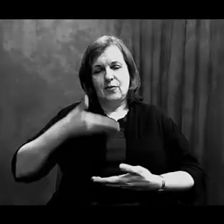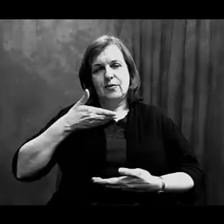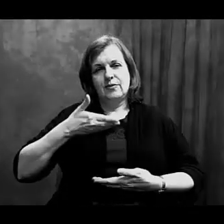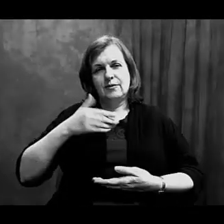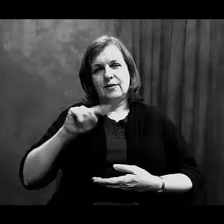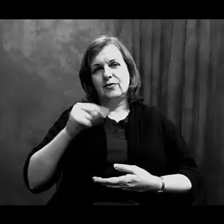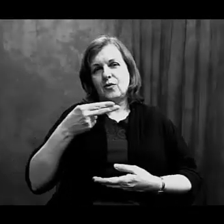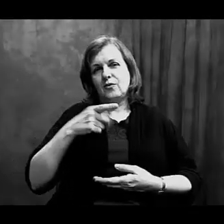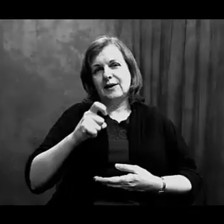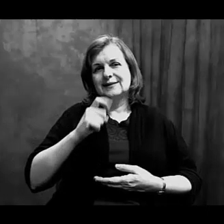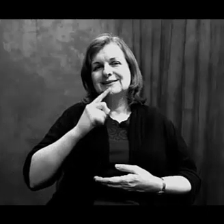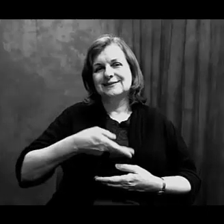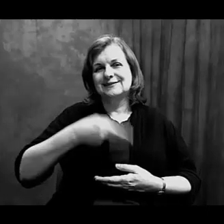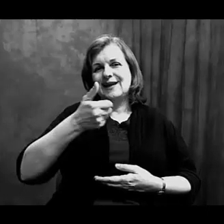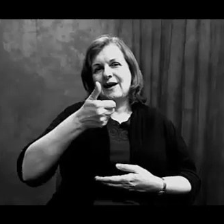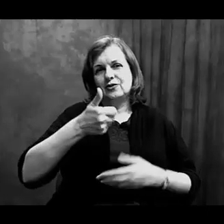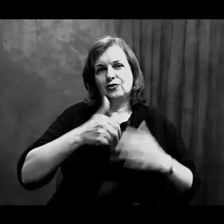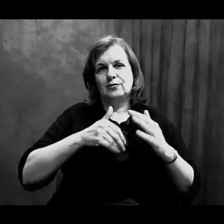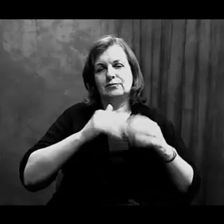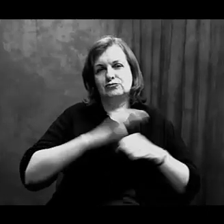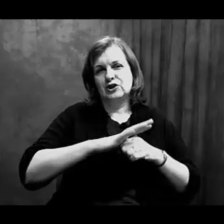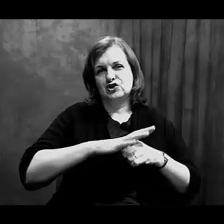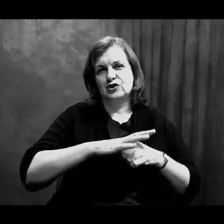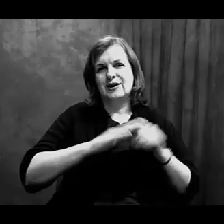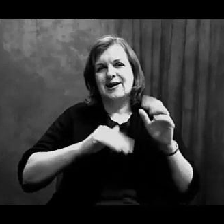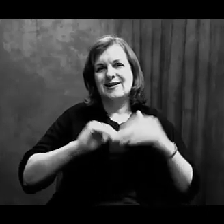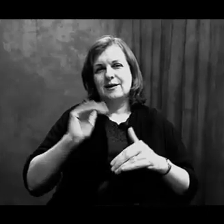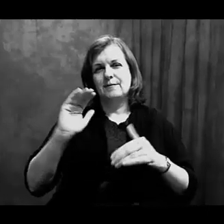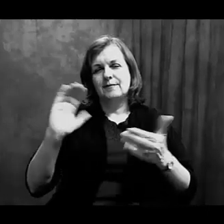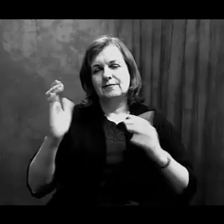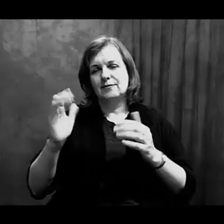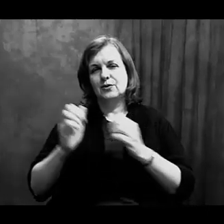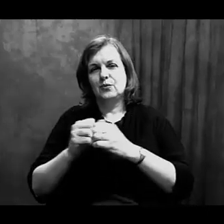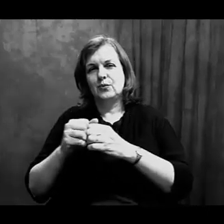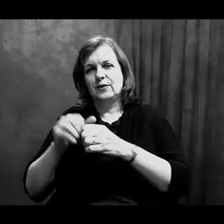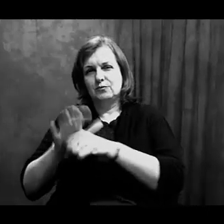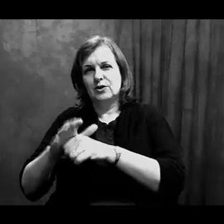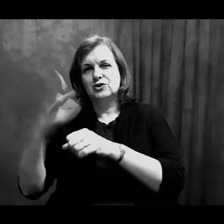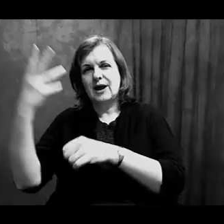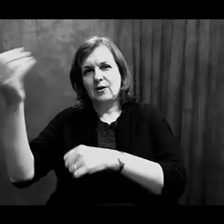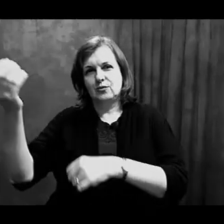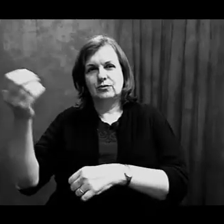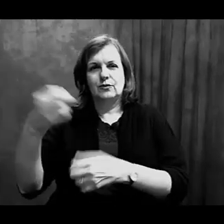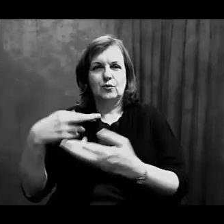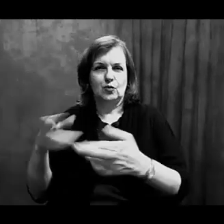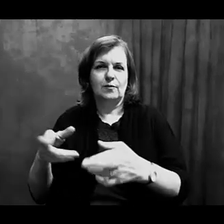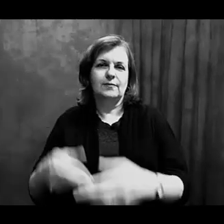is greater than the pressure in the room.